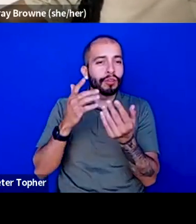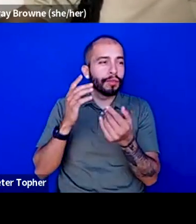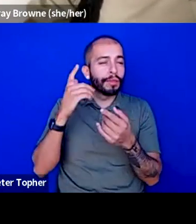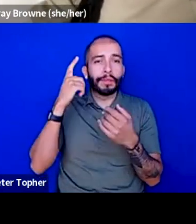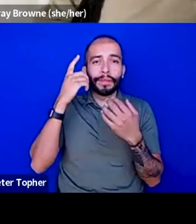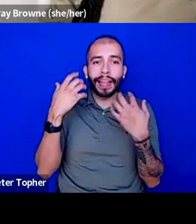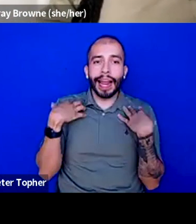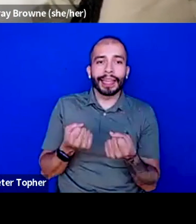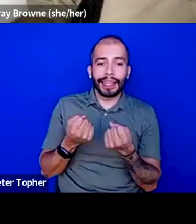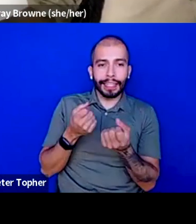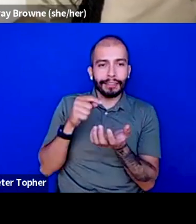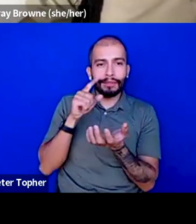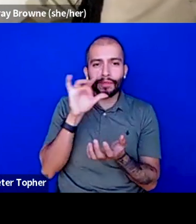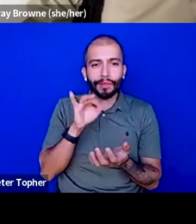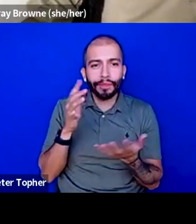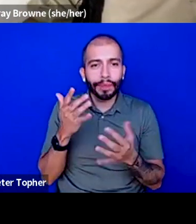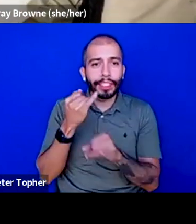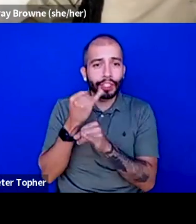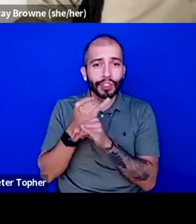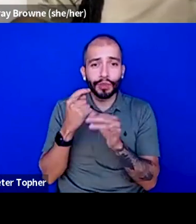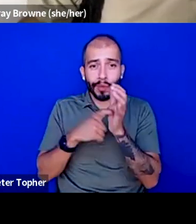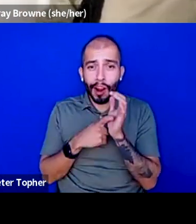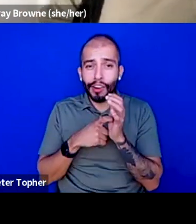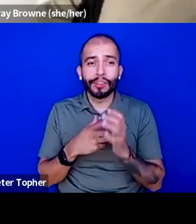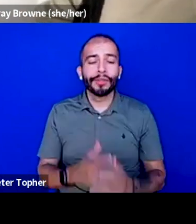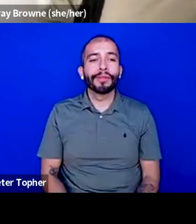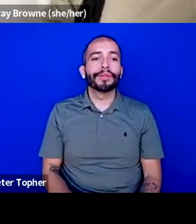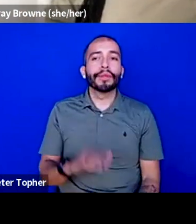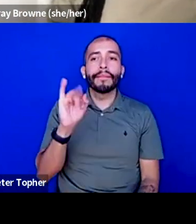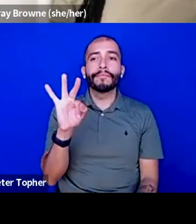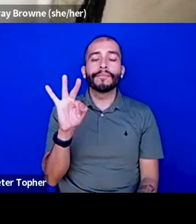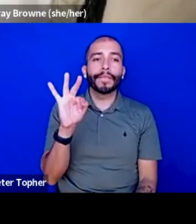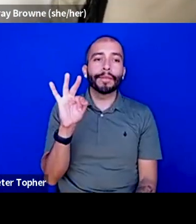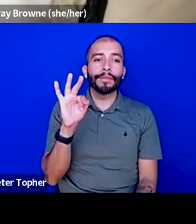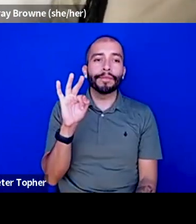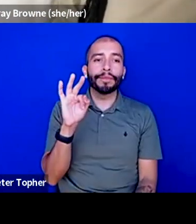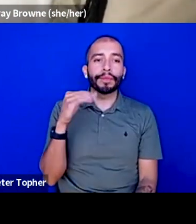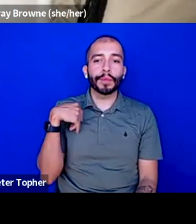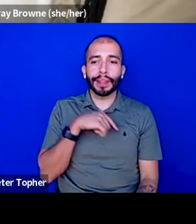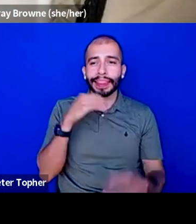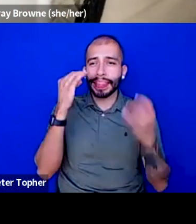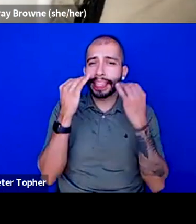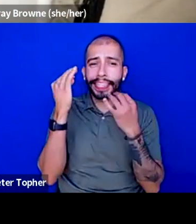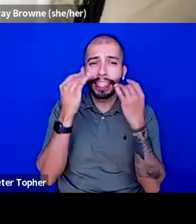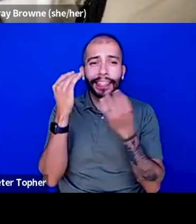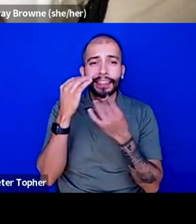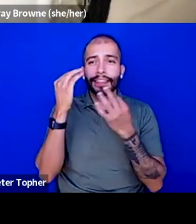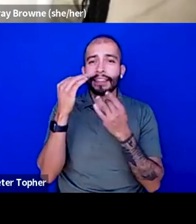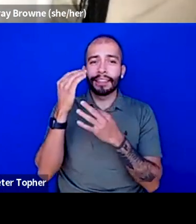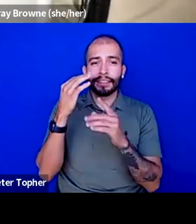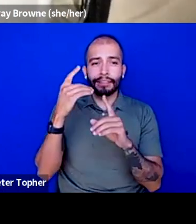if we think about, just from the vantage point that I speak from, again, in the Canadian context, in